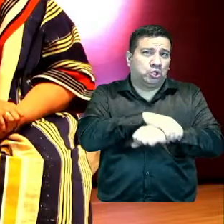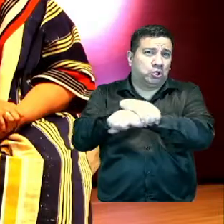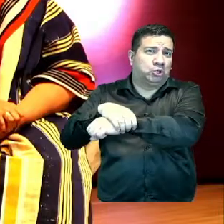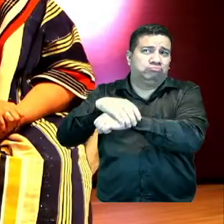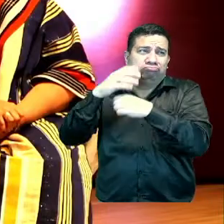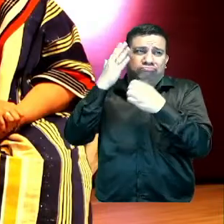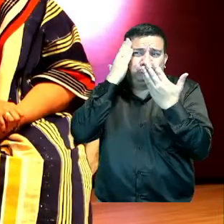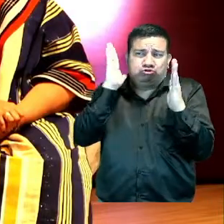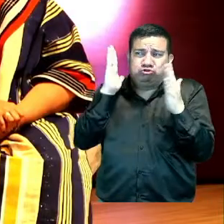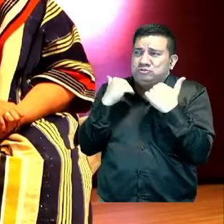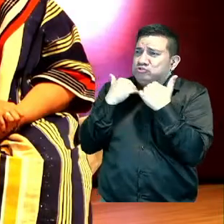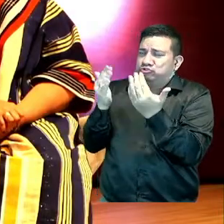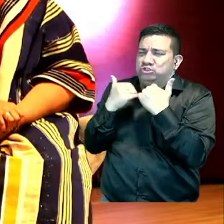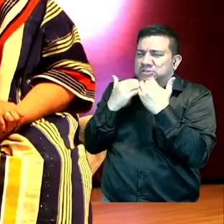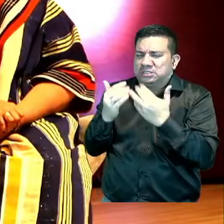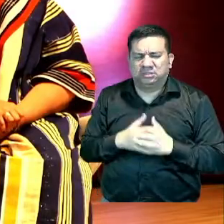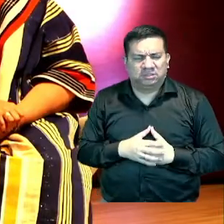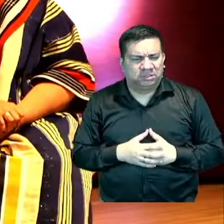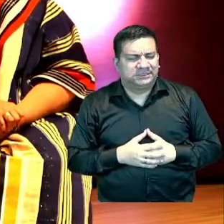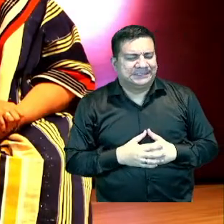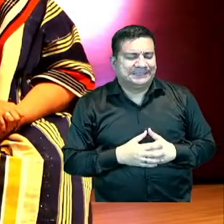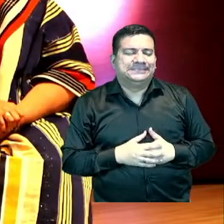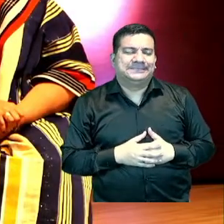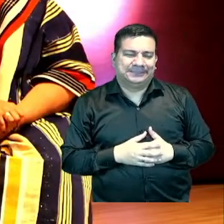us. We're going to end up in jail.